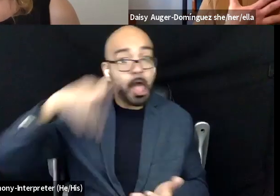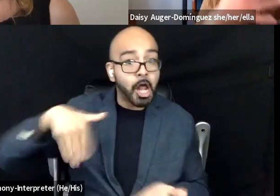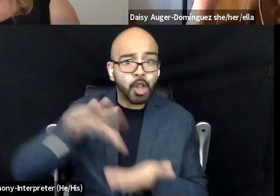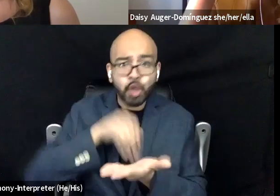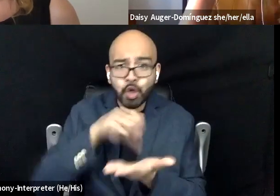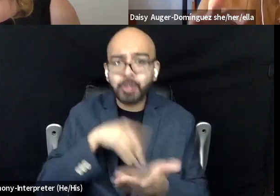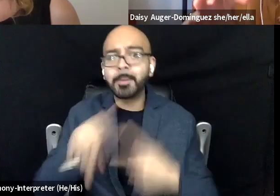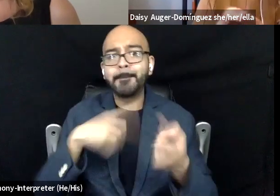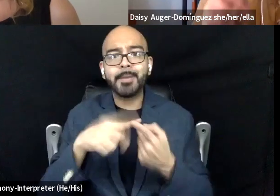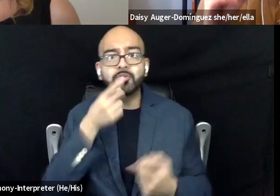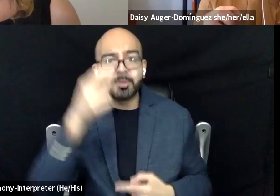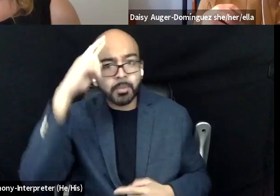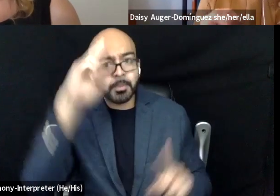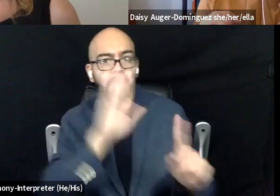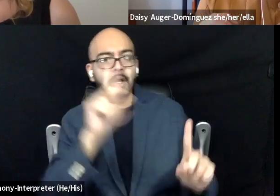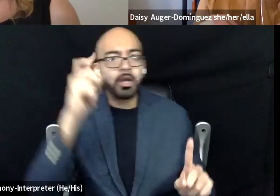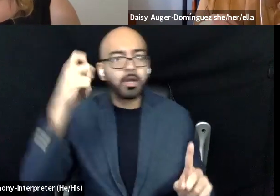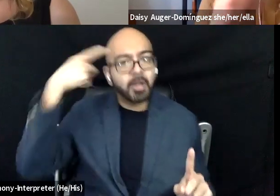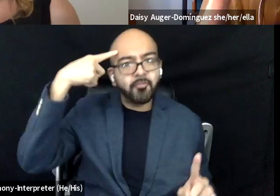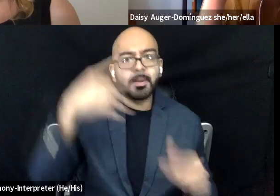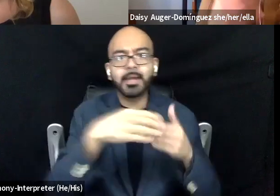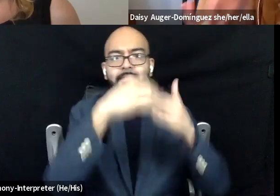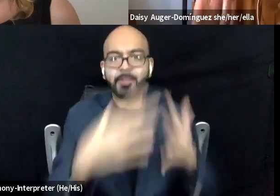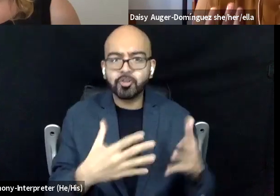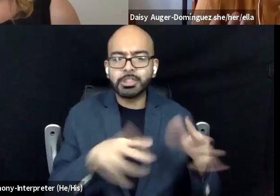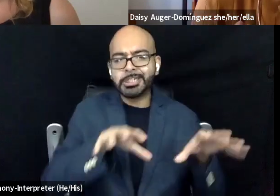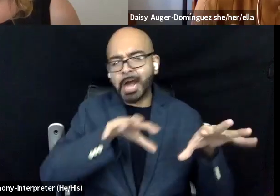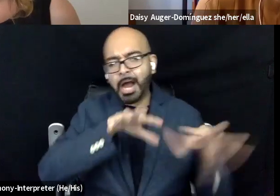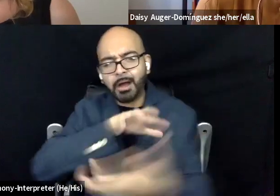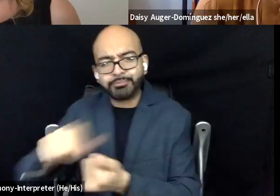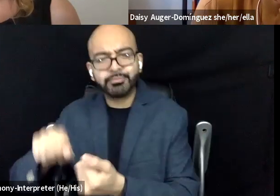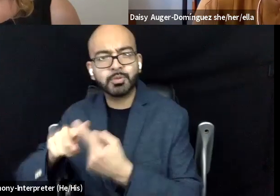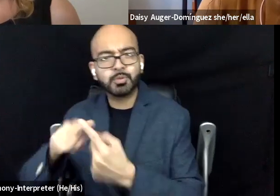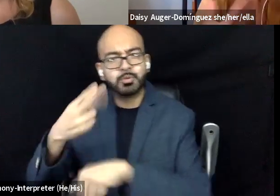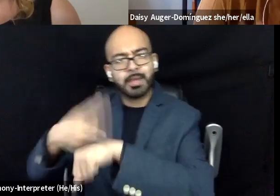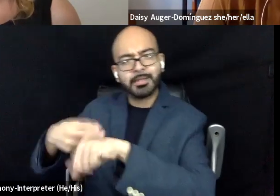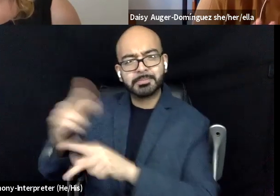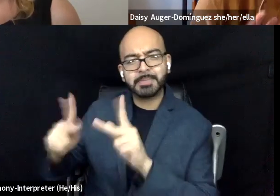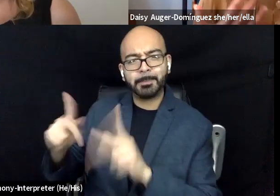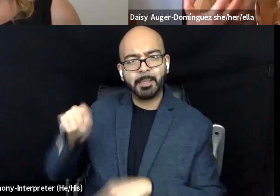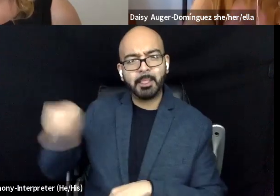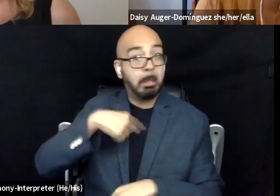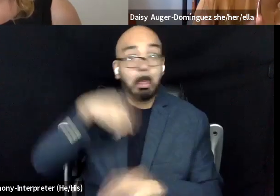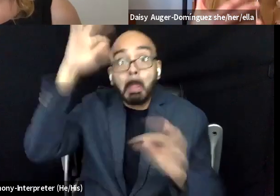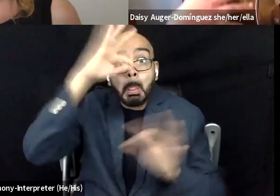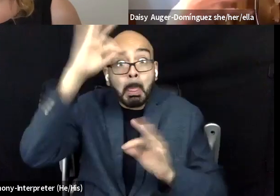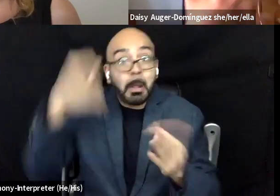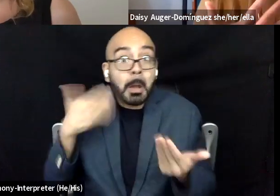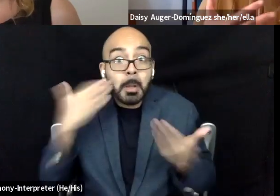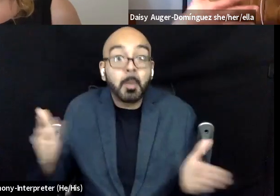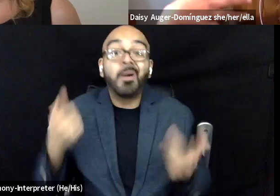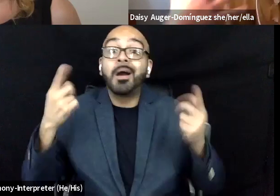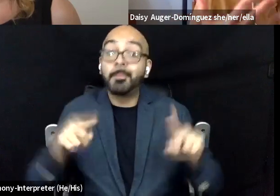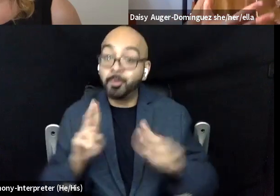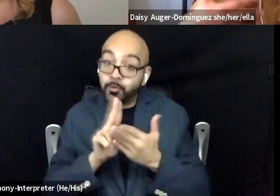and leaders had done to the Haitian people, but I just didn't know about our history. And so for me, university was the time